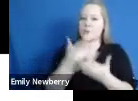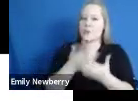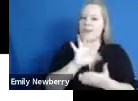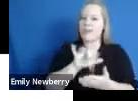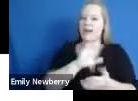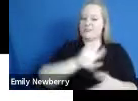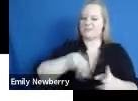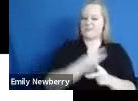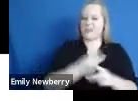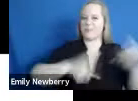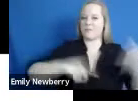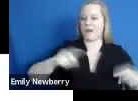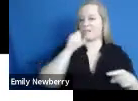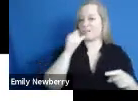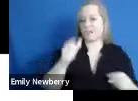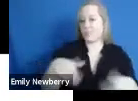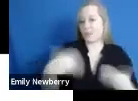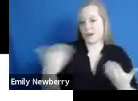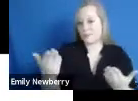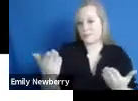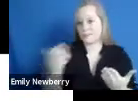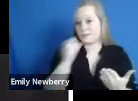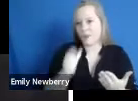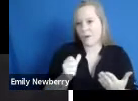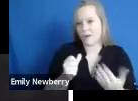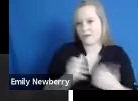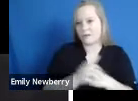be recommended.